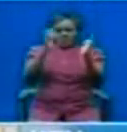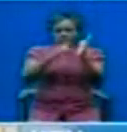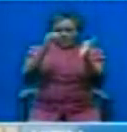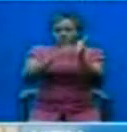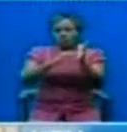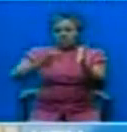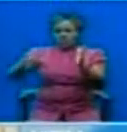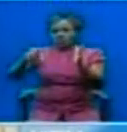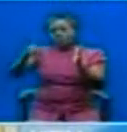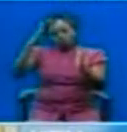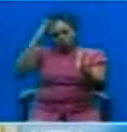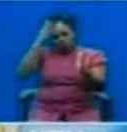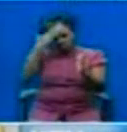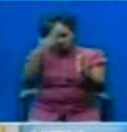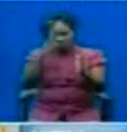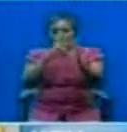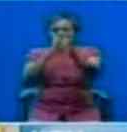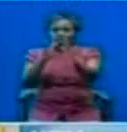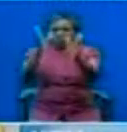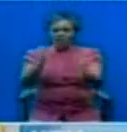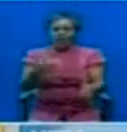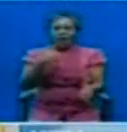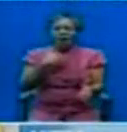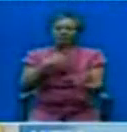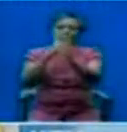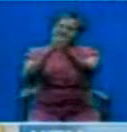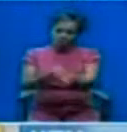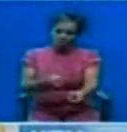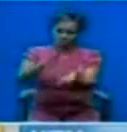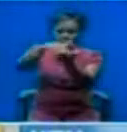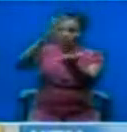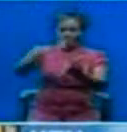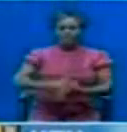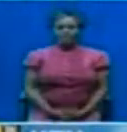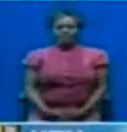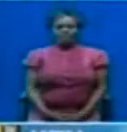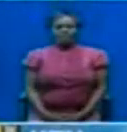test these findings. Catherine Lomando has the rest of that report.